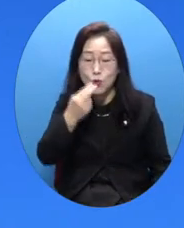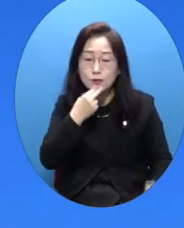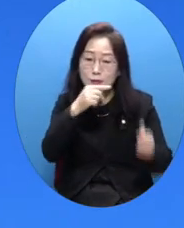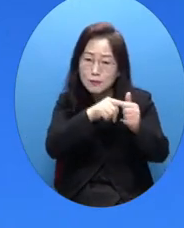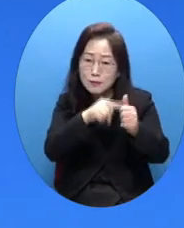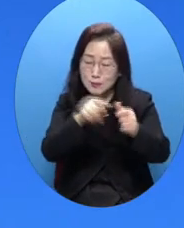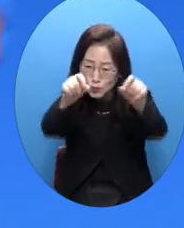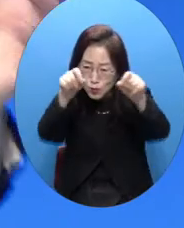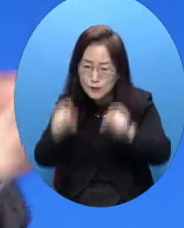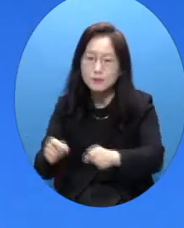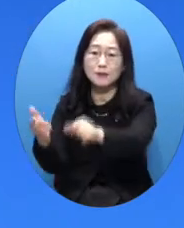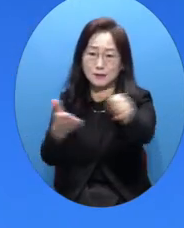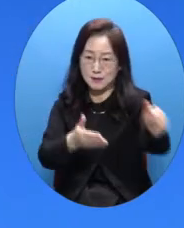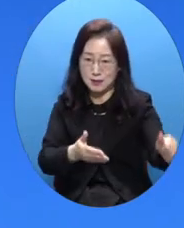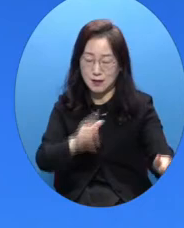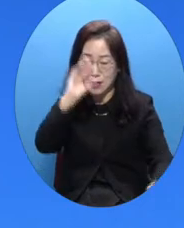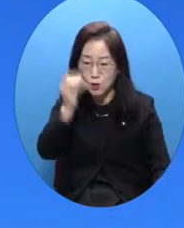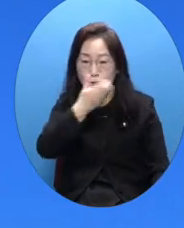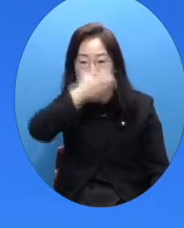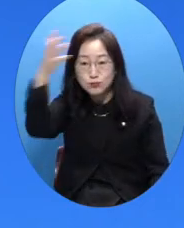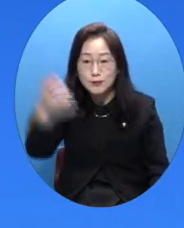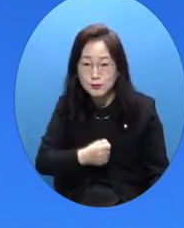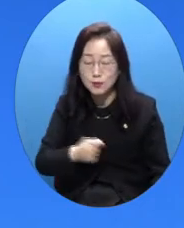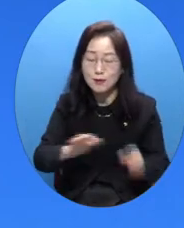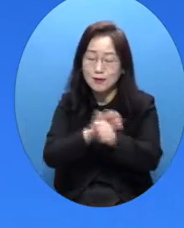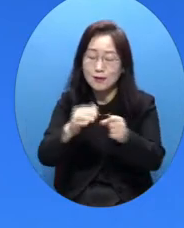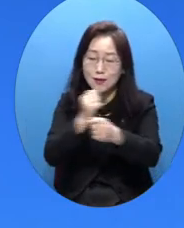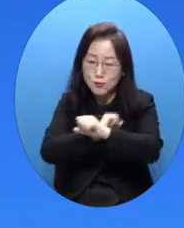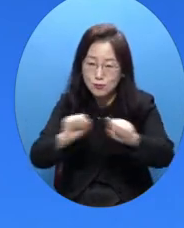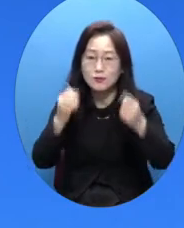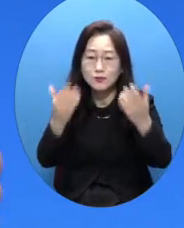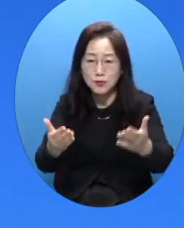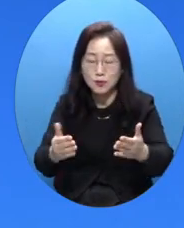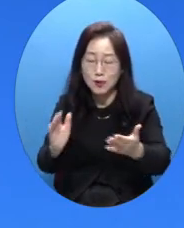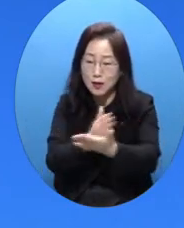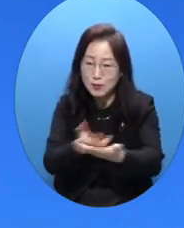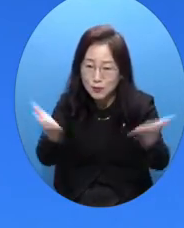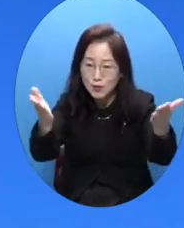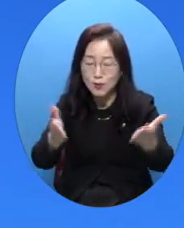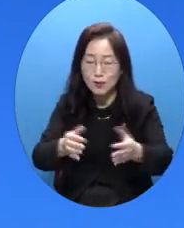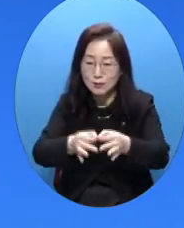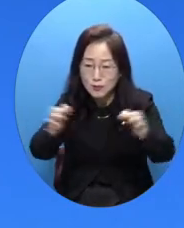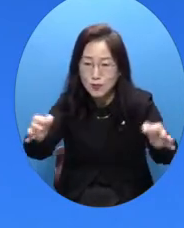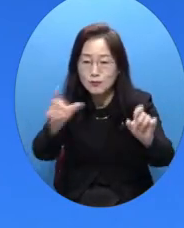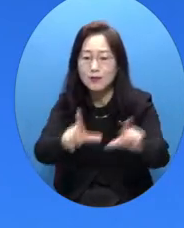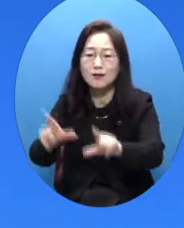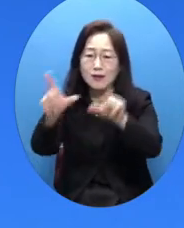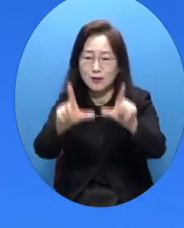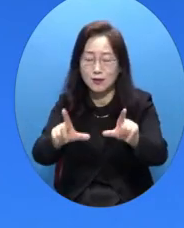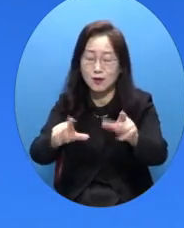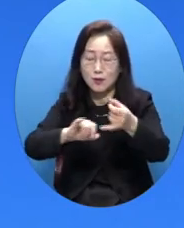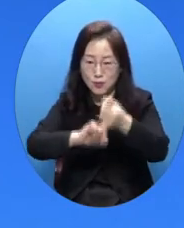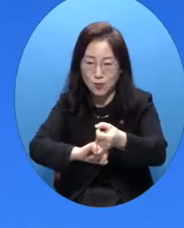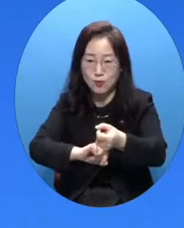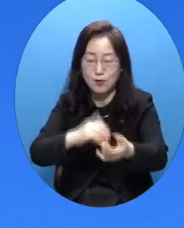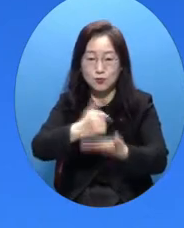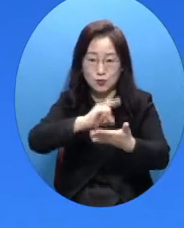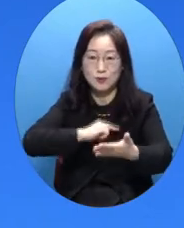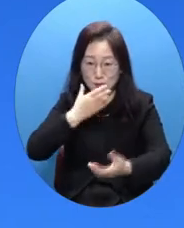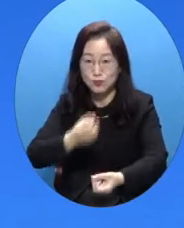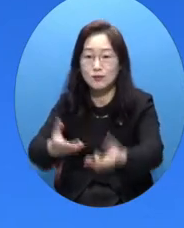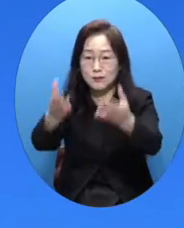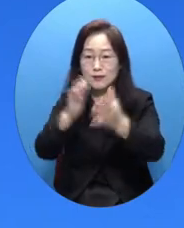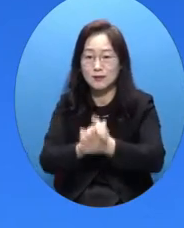and be a dreamer like a Joseph have a holy dream forgive one another and share love with one another